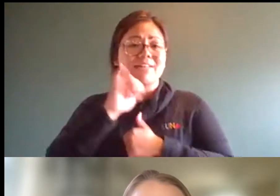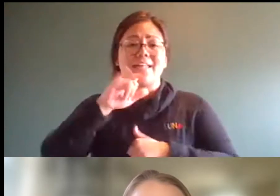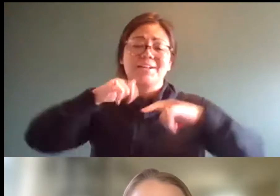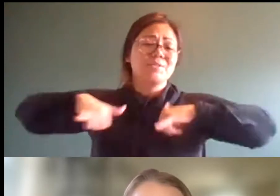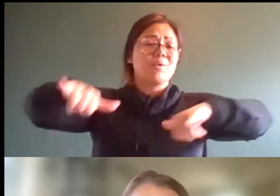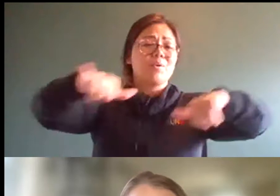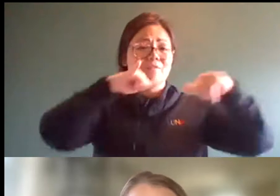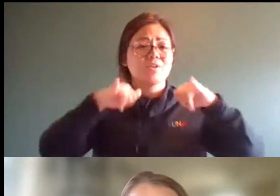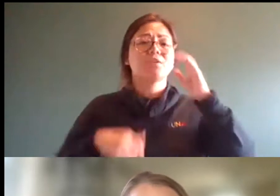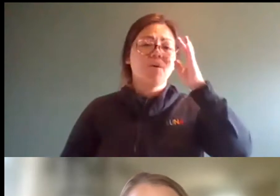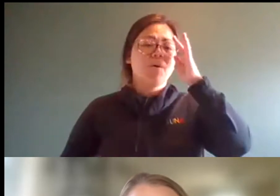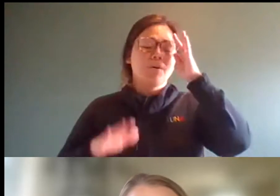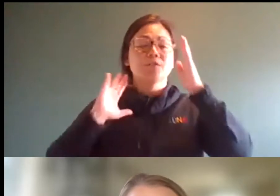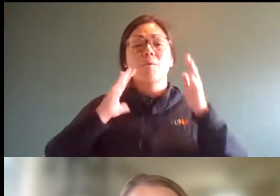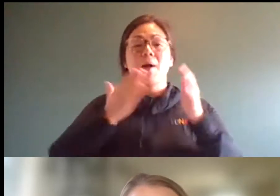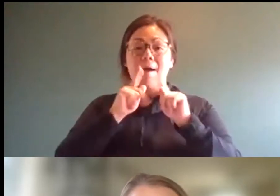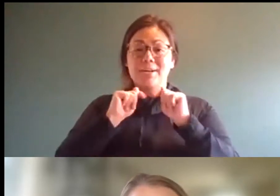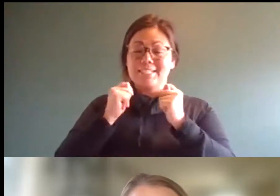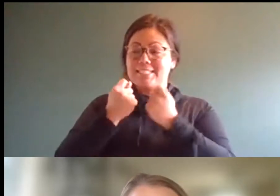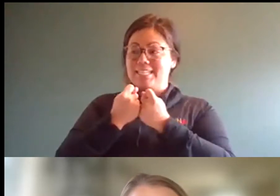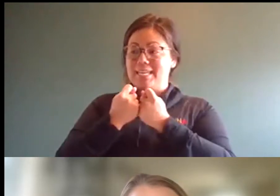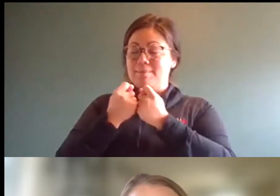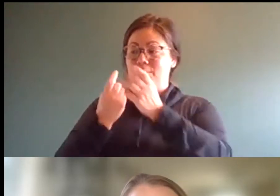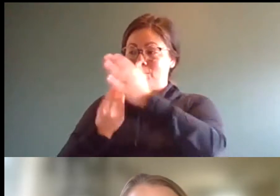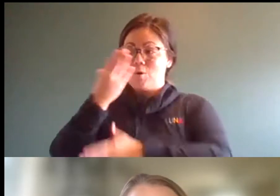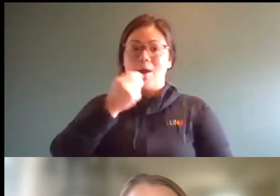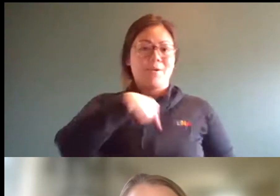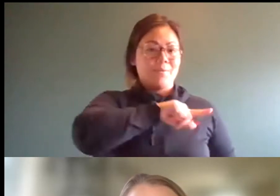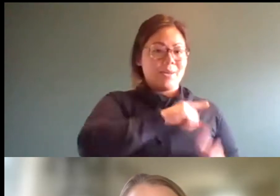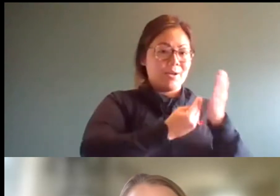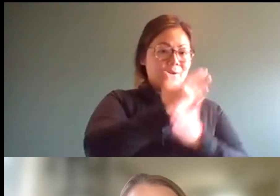So our teammates grew and we grew as a company.